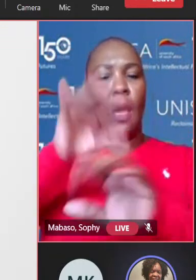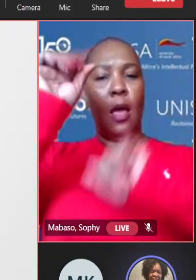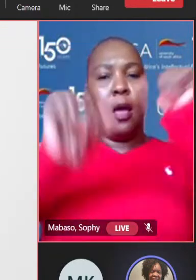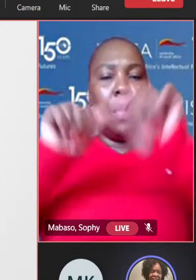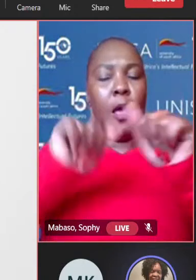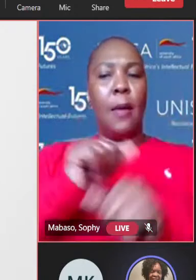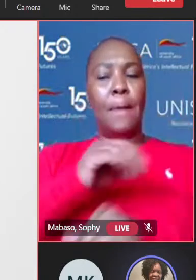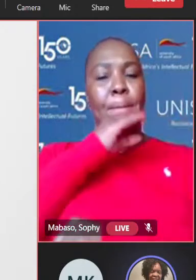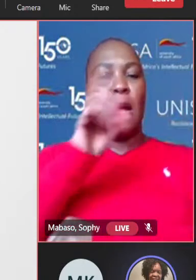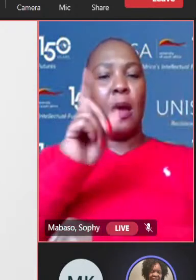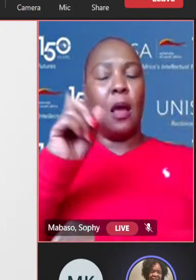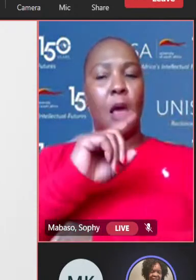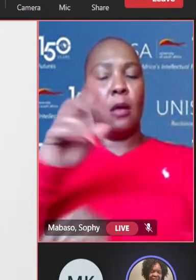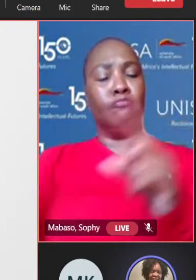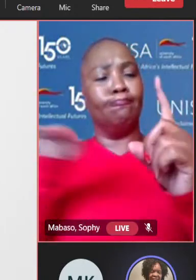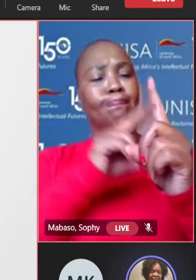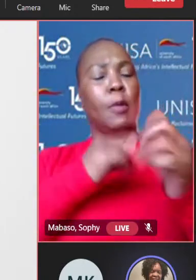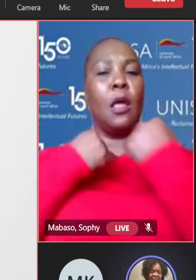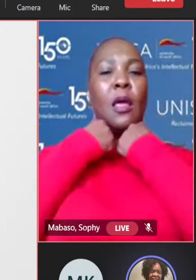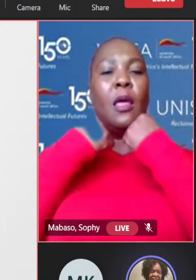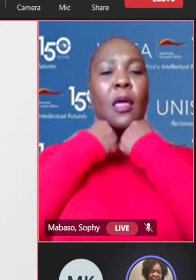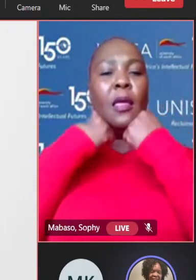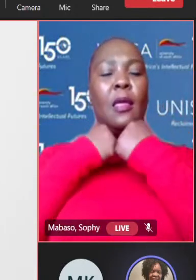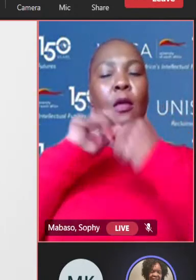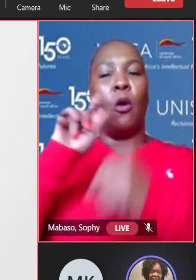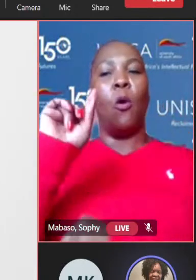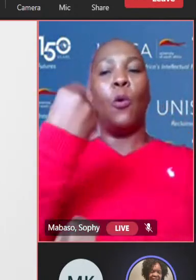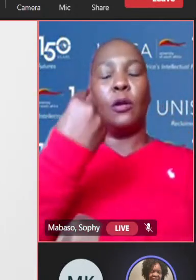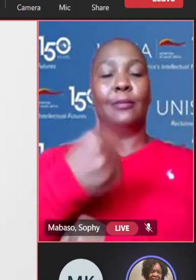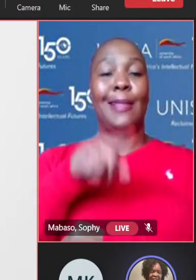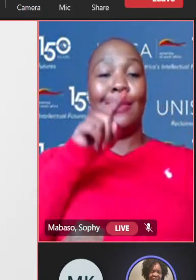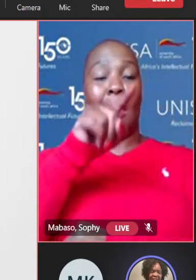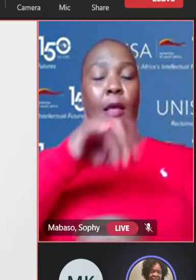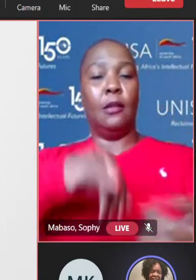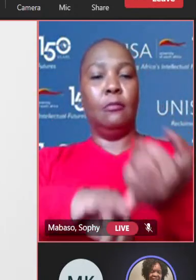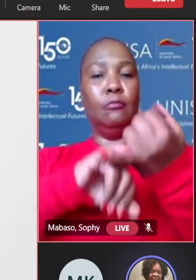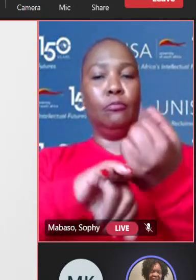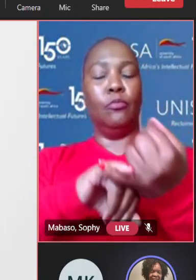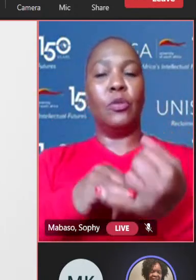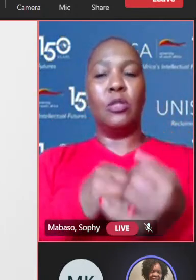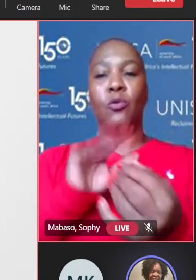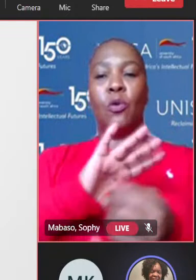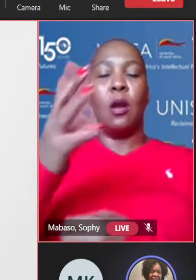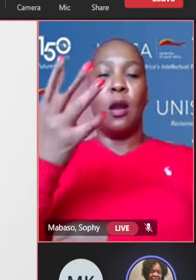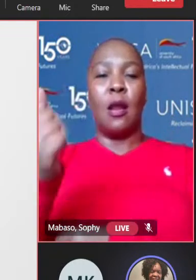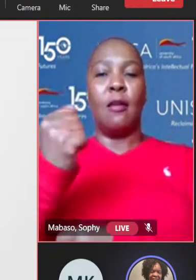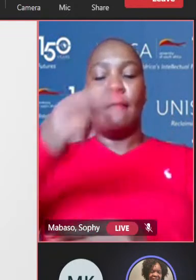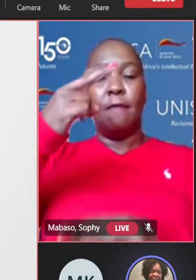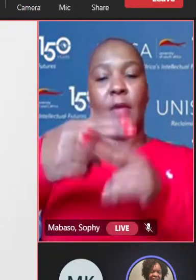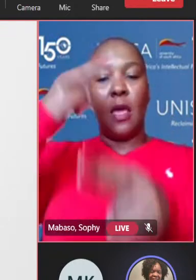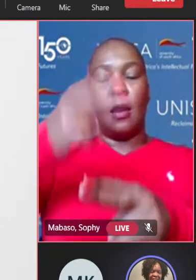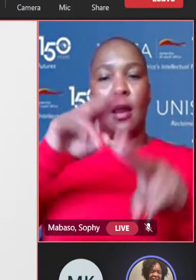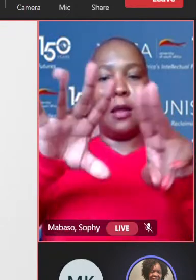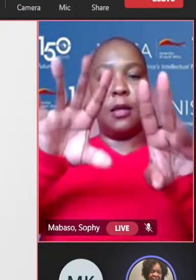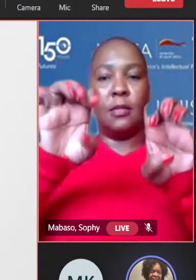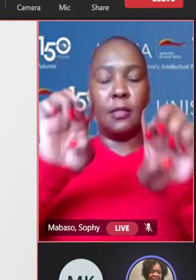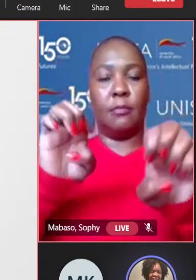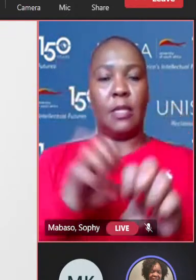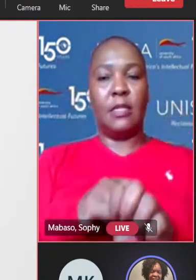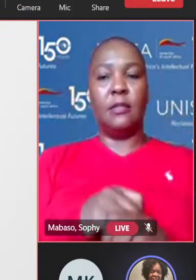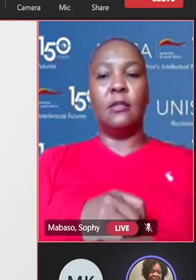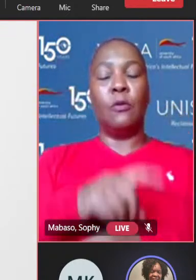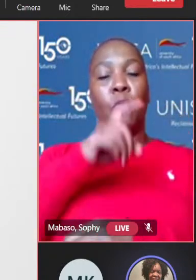going to see assignments only. That module doesn't have a final examination the way we are used